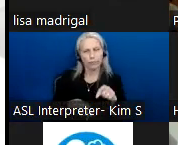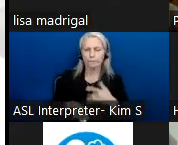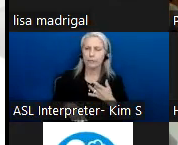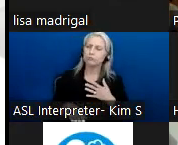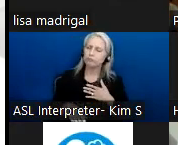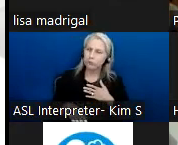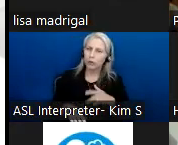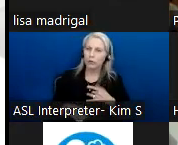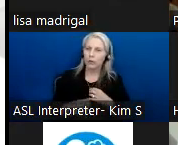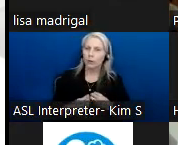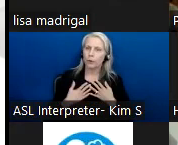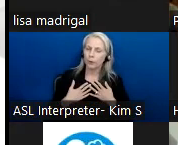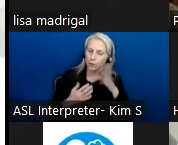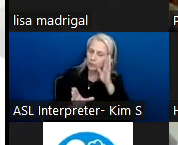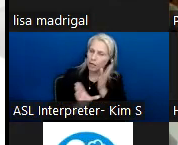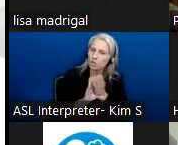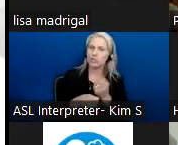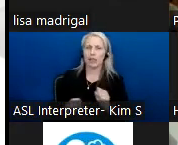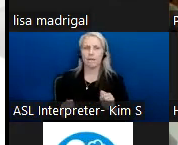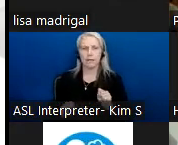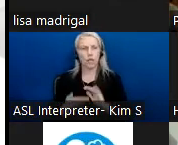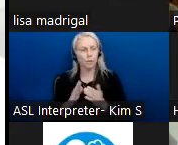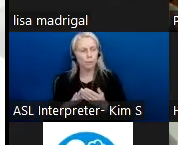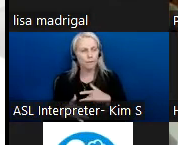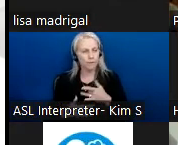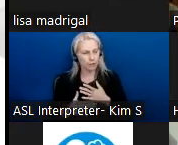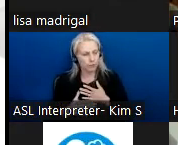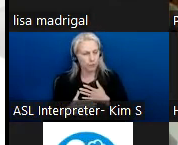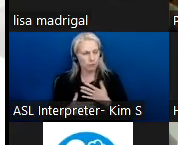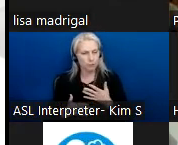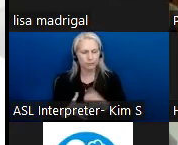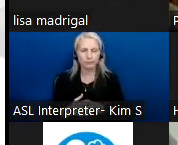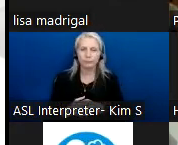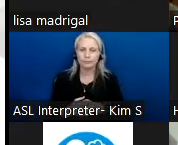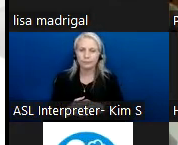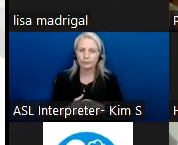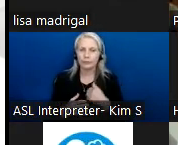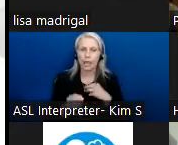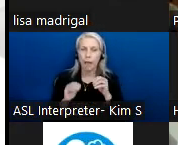create a feeling of psychological safety or community. I initially put